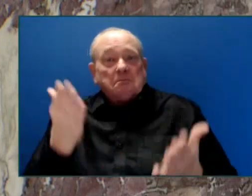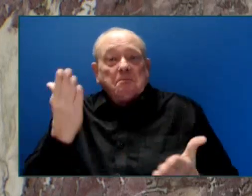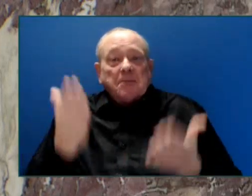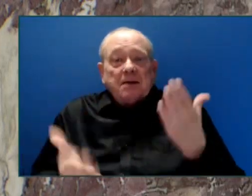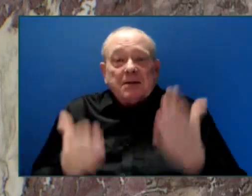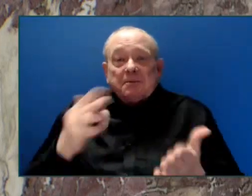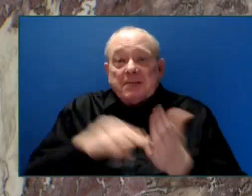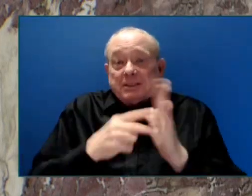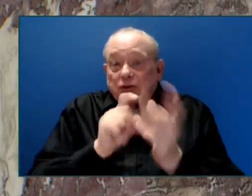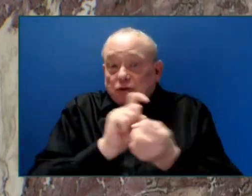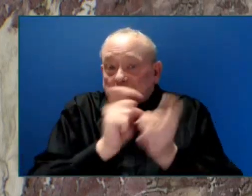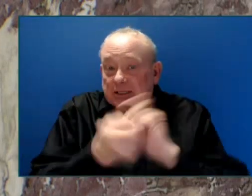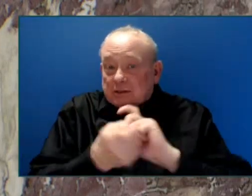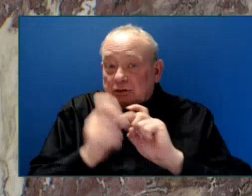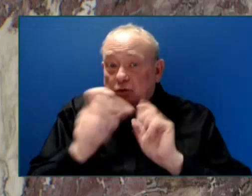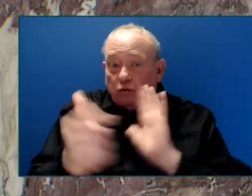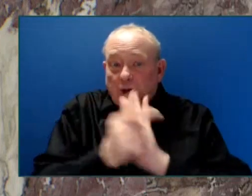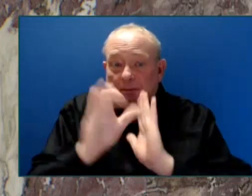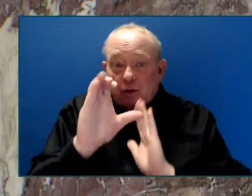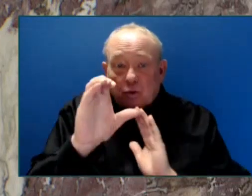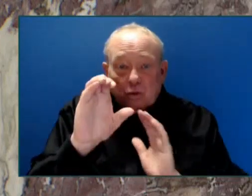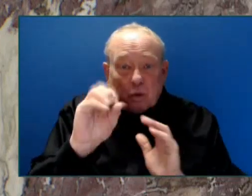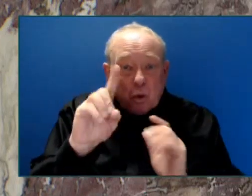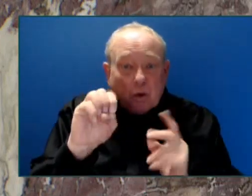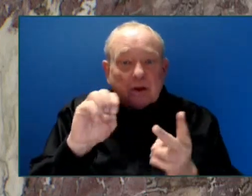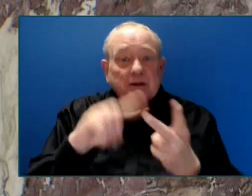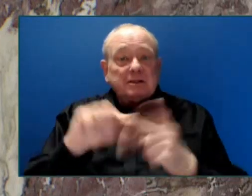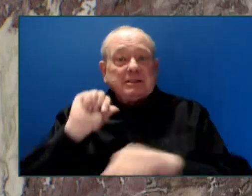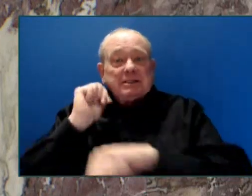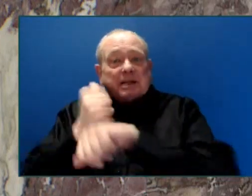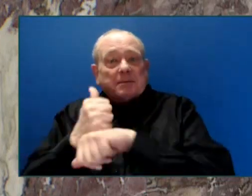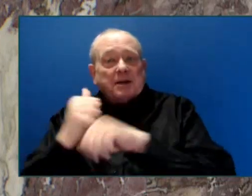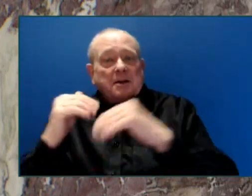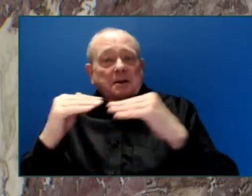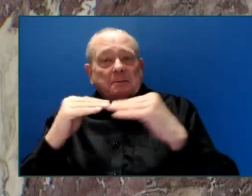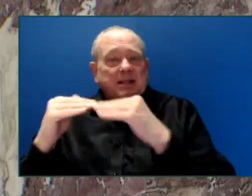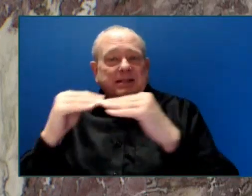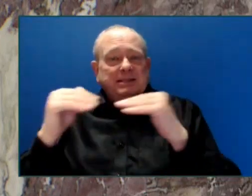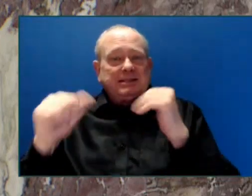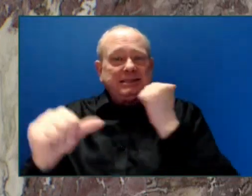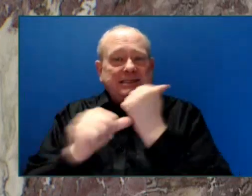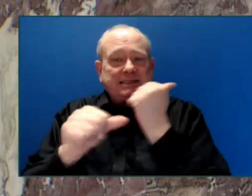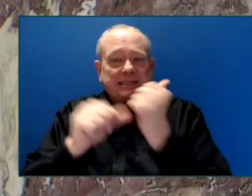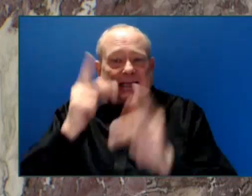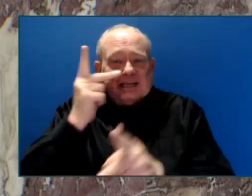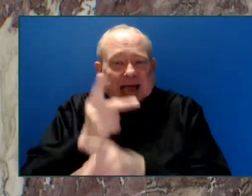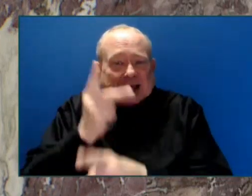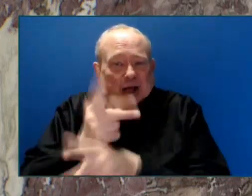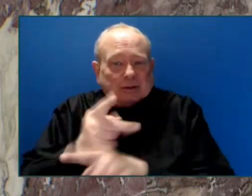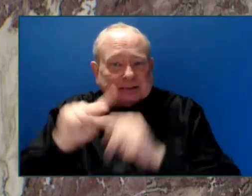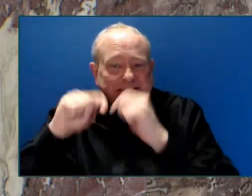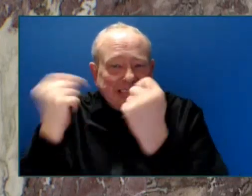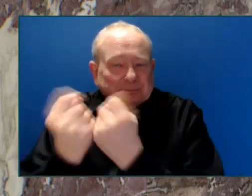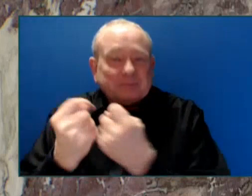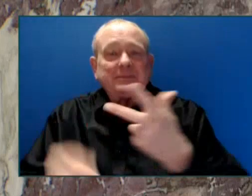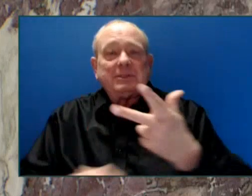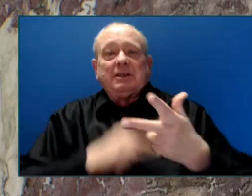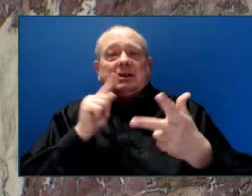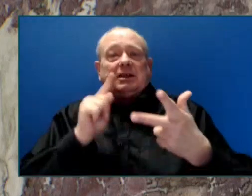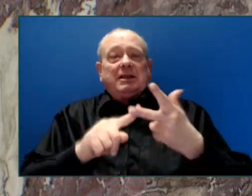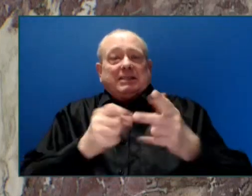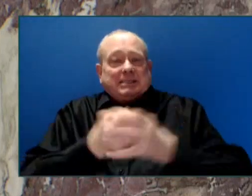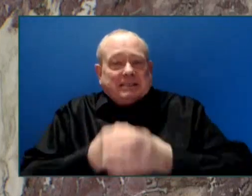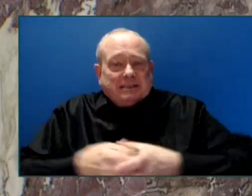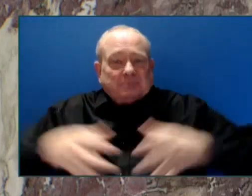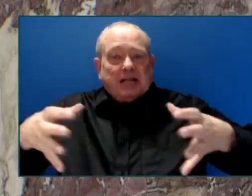peer-assisted care teams to deal with those mental health calls, whether it is the expansion of the CAR program, for example, all of those things are designed to help